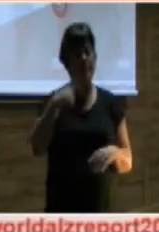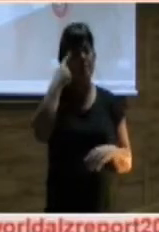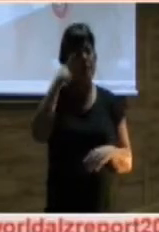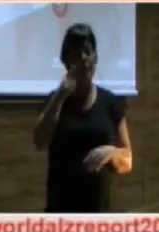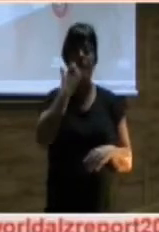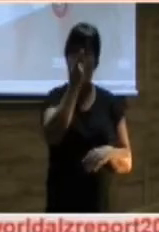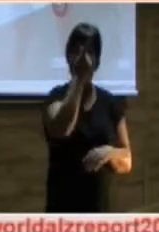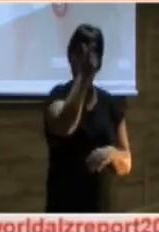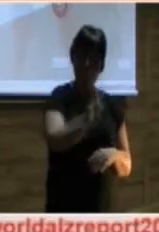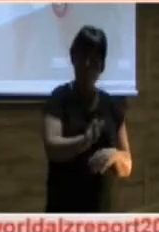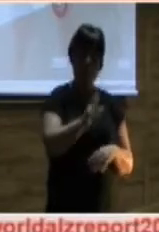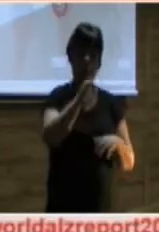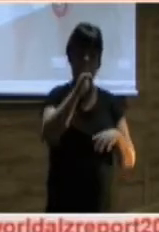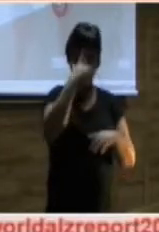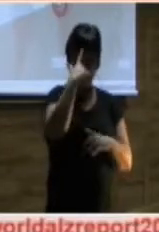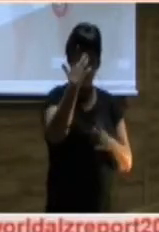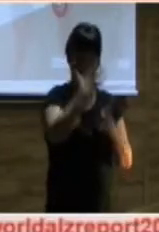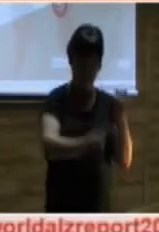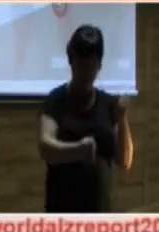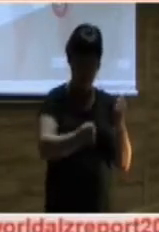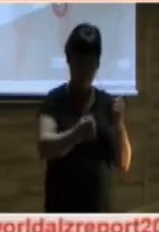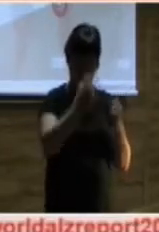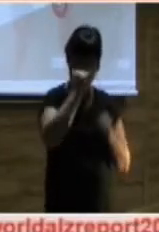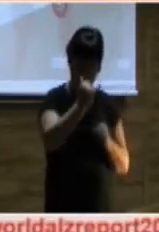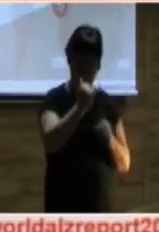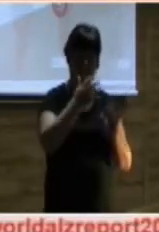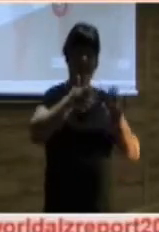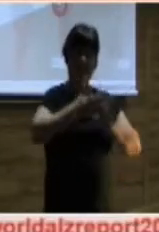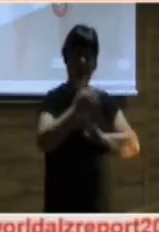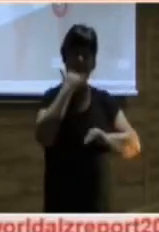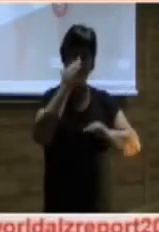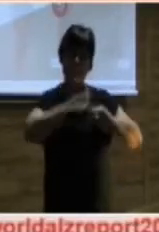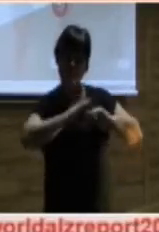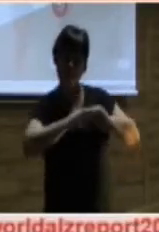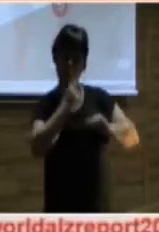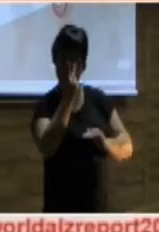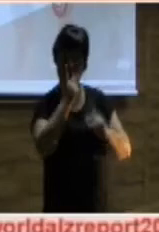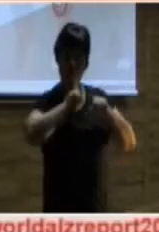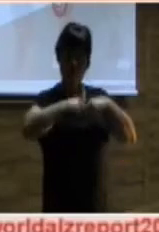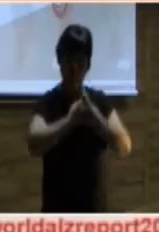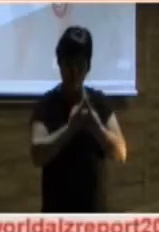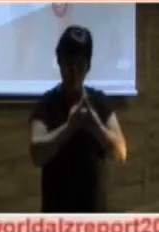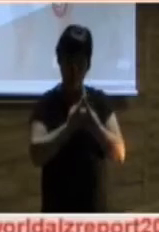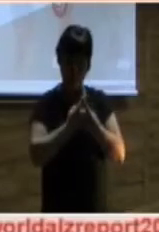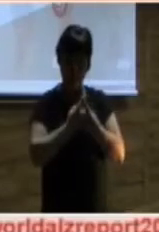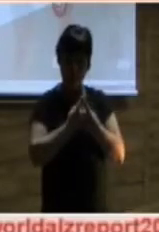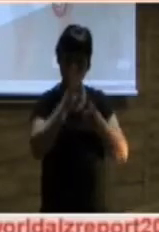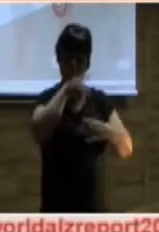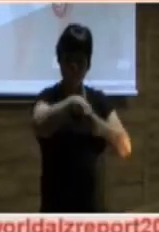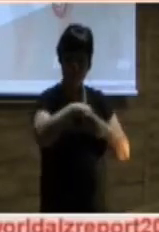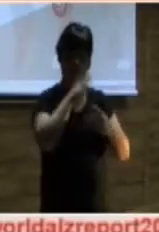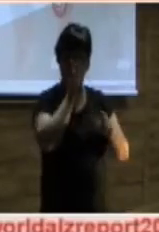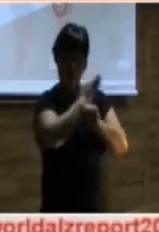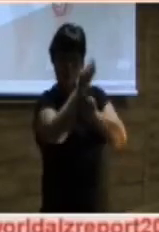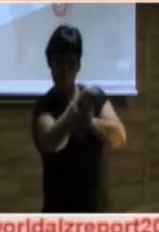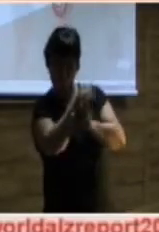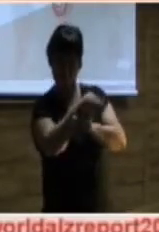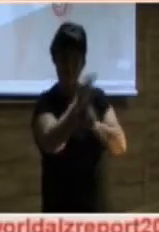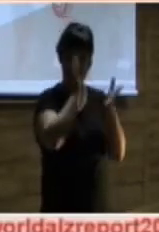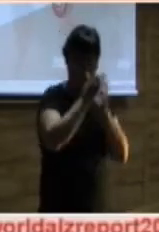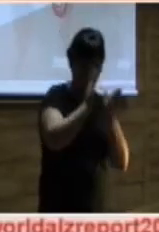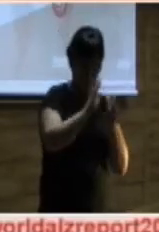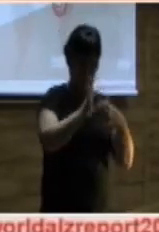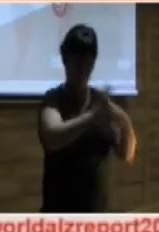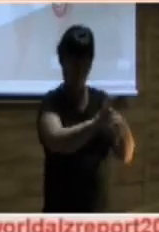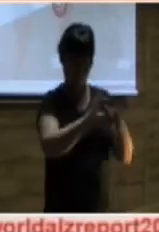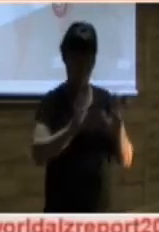care. So you can easily multiply that figure by a factor of 3 to get a bit of a sense of the true impact of the disease.